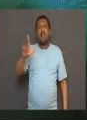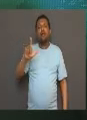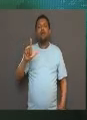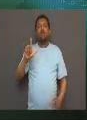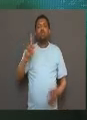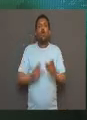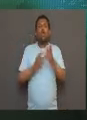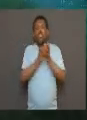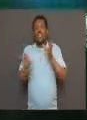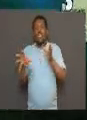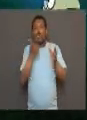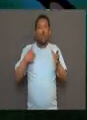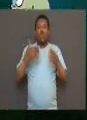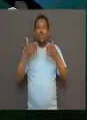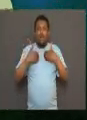have discussed.